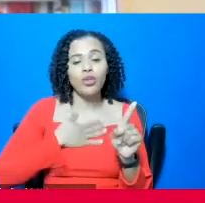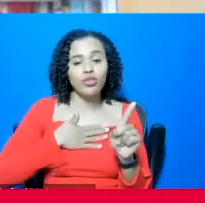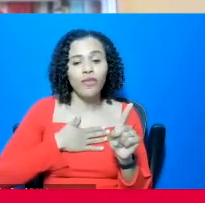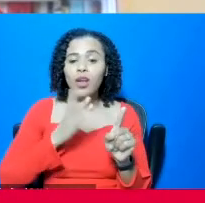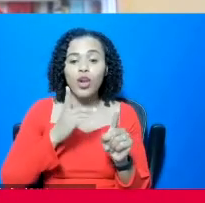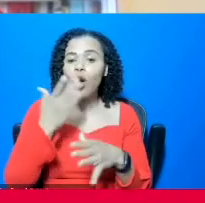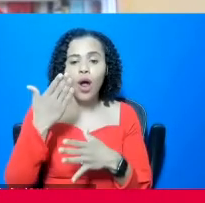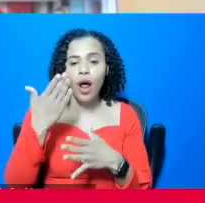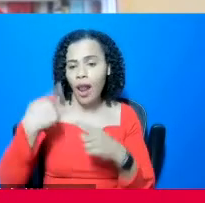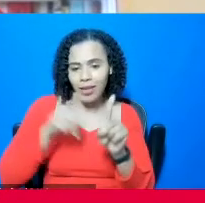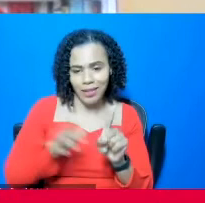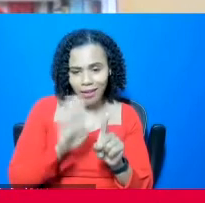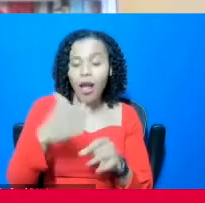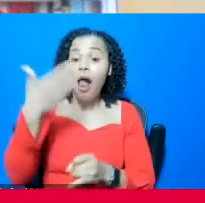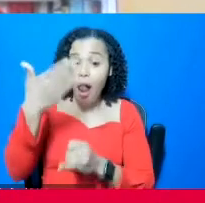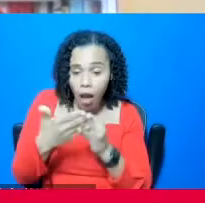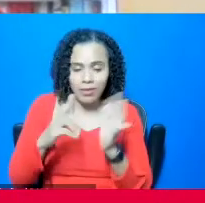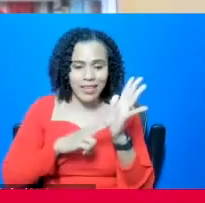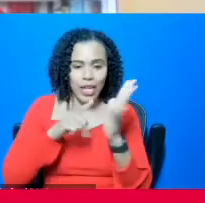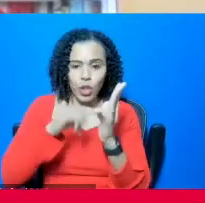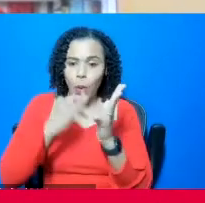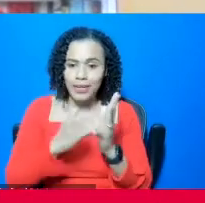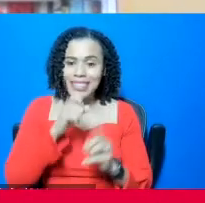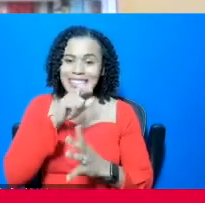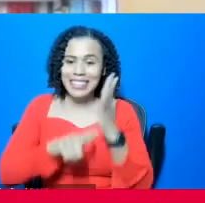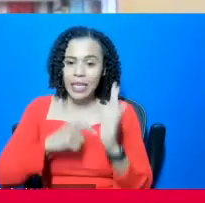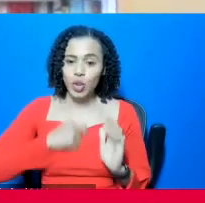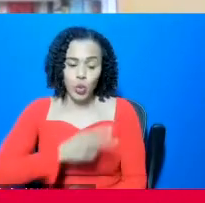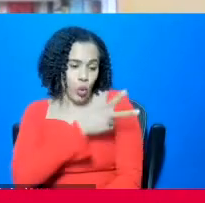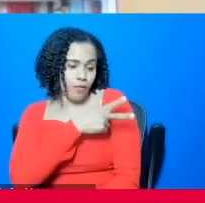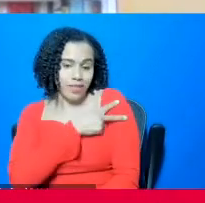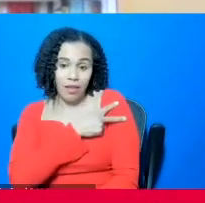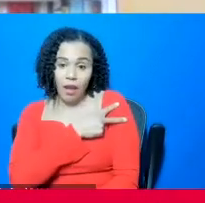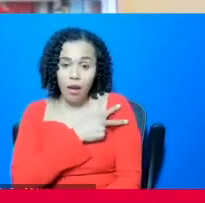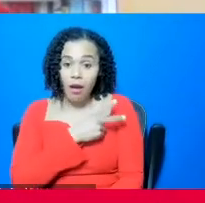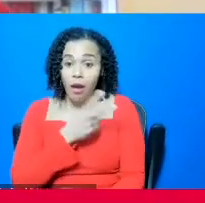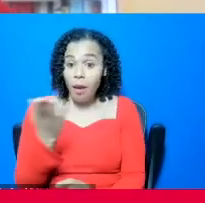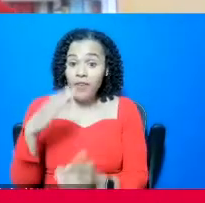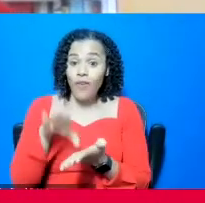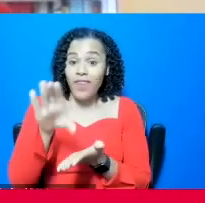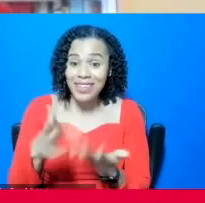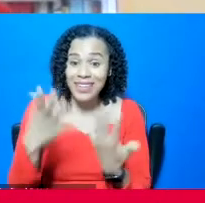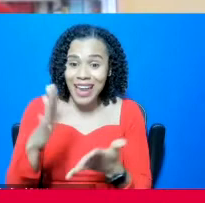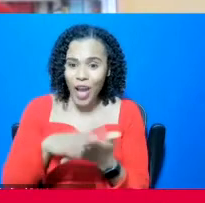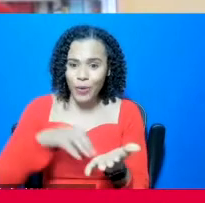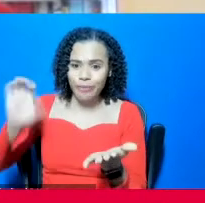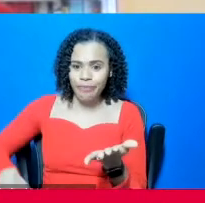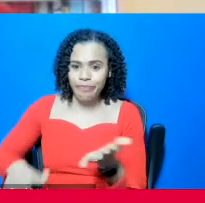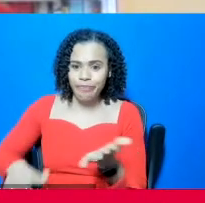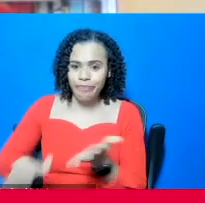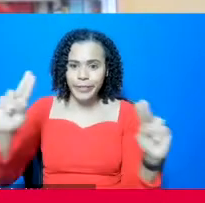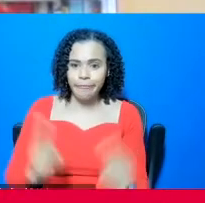was the last NUS Disabled Students Officer before the role was defunded last year. Piers has been deeply involved